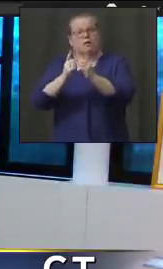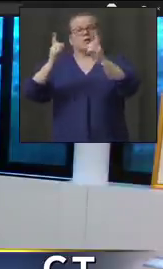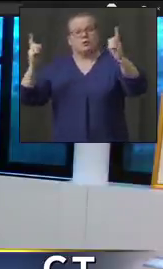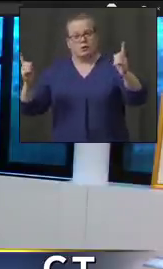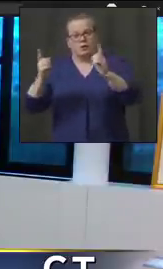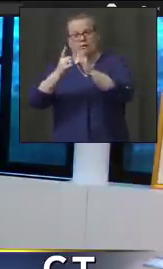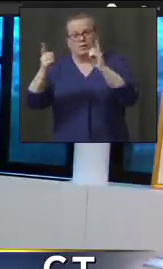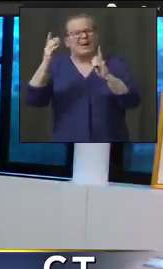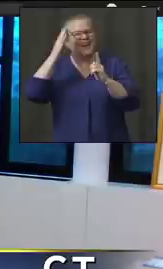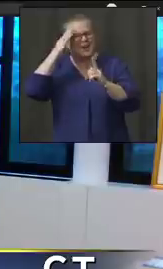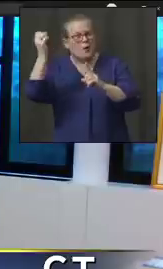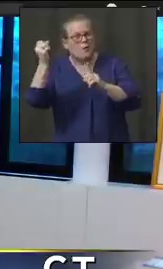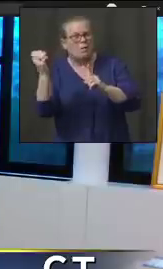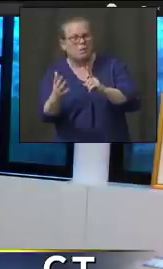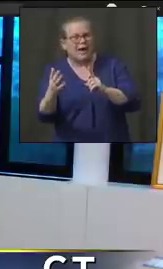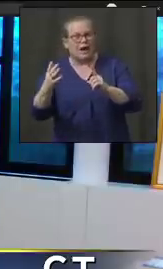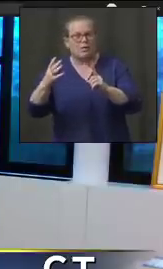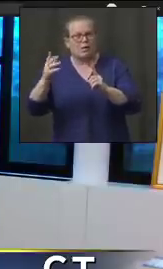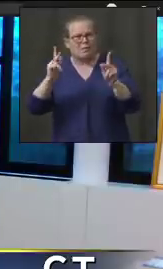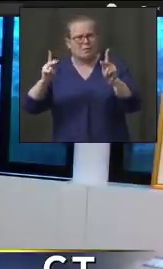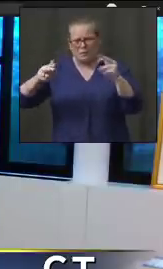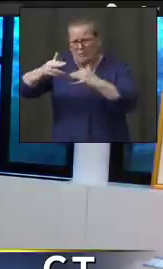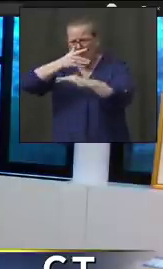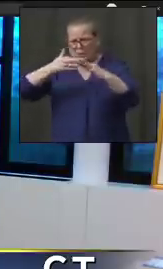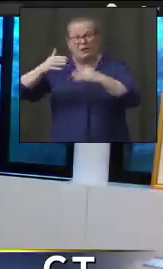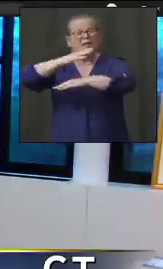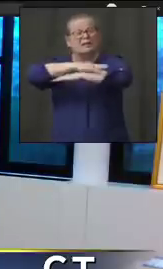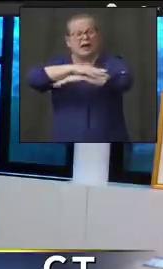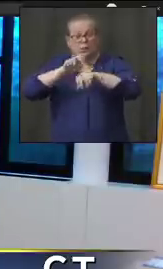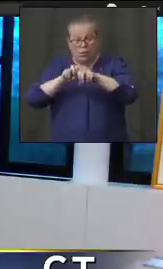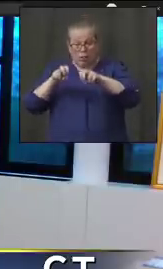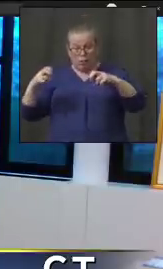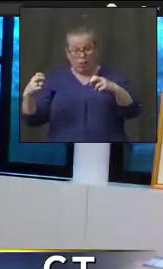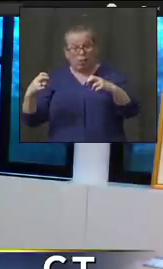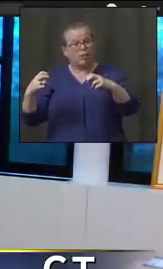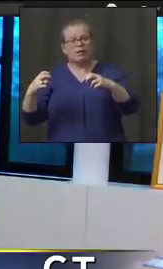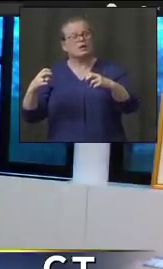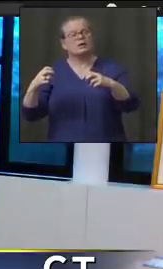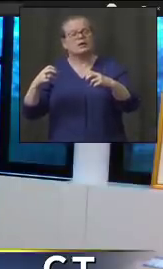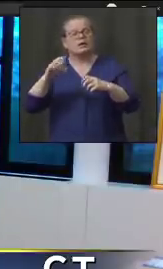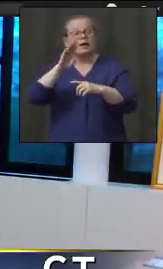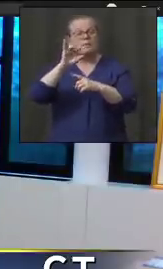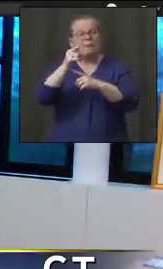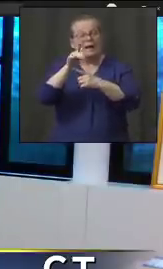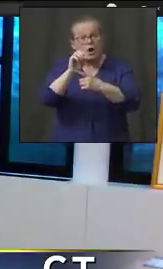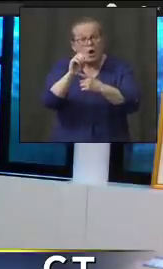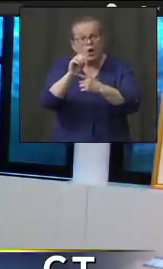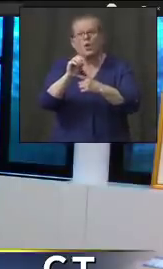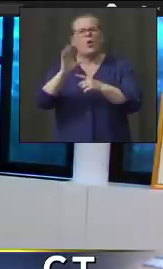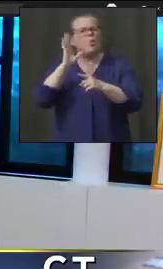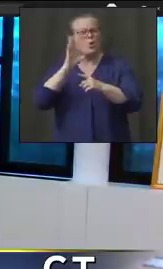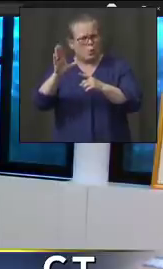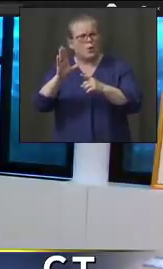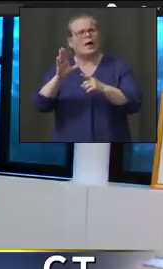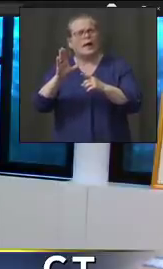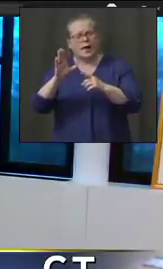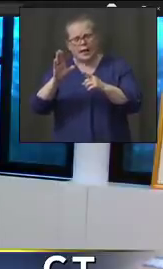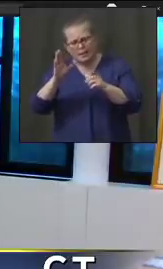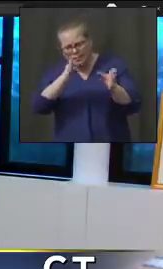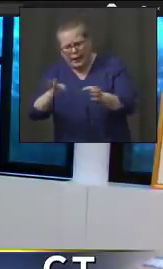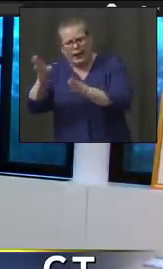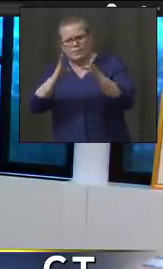together when they play bingo or any game like that. But as the governor said, we're going to learn so much with phase